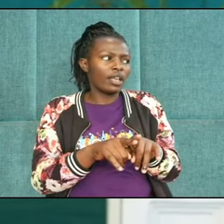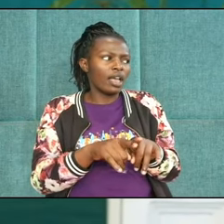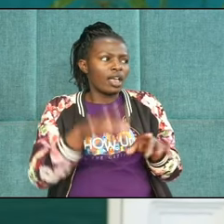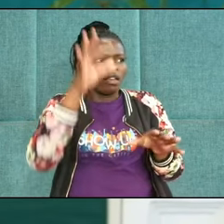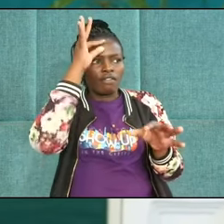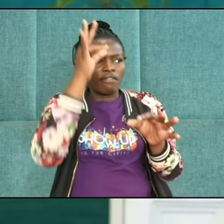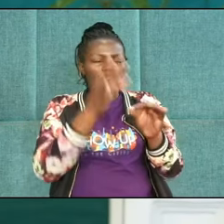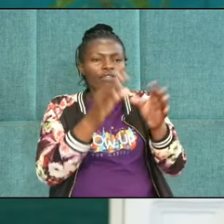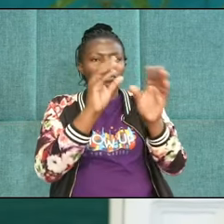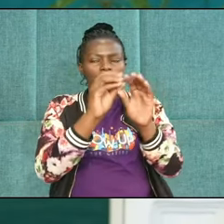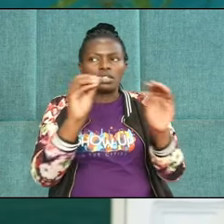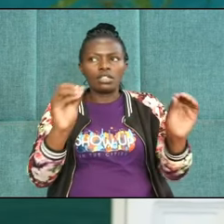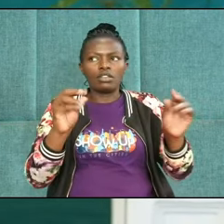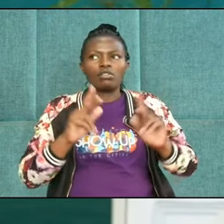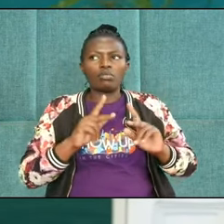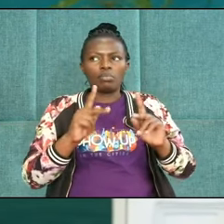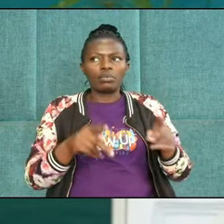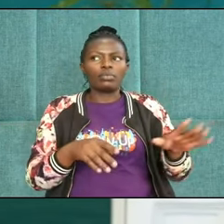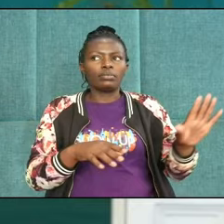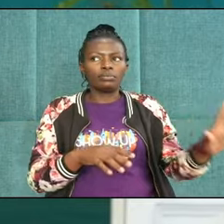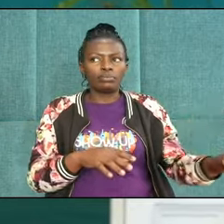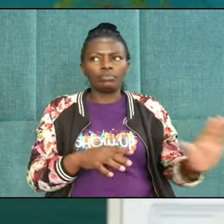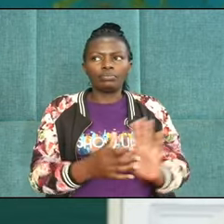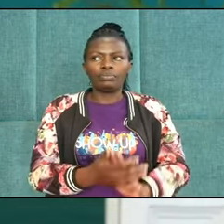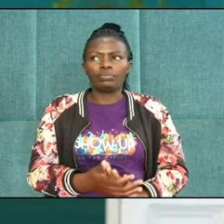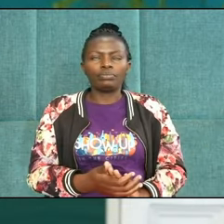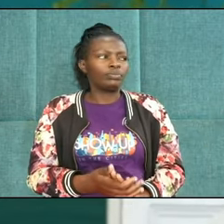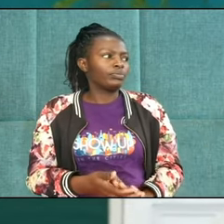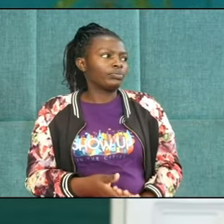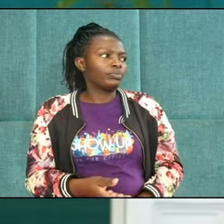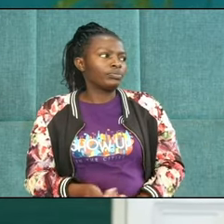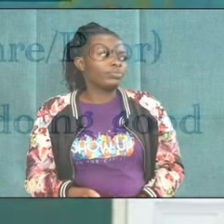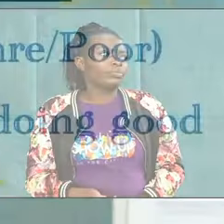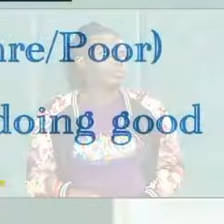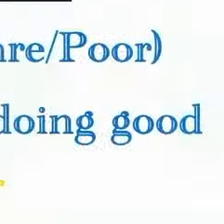said, because the poor will always be with us,